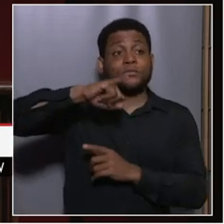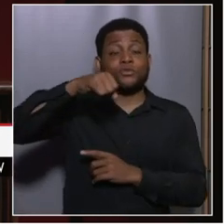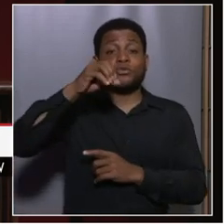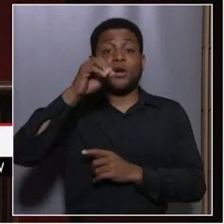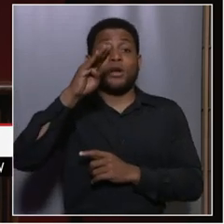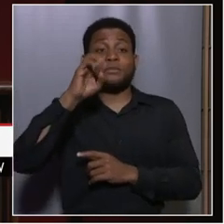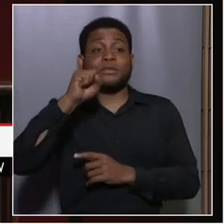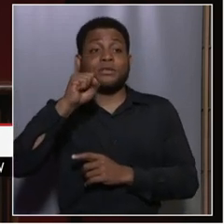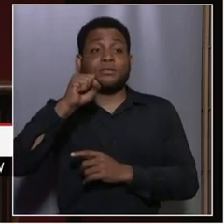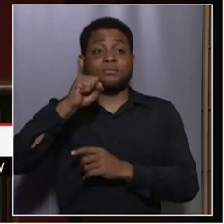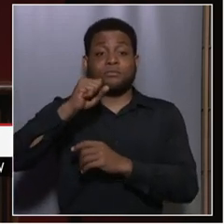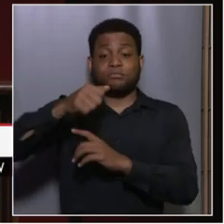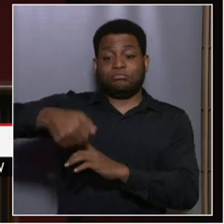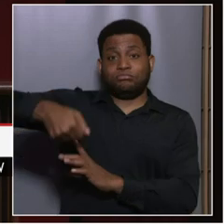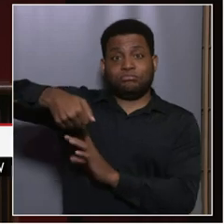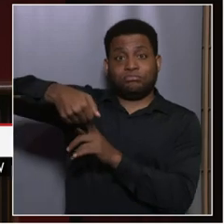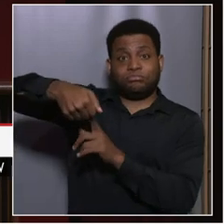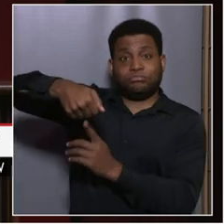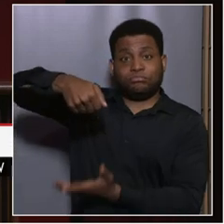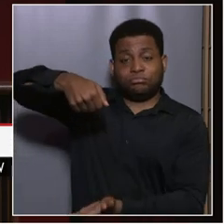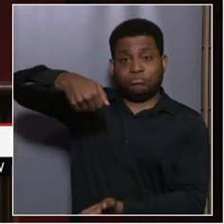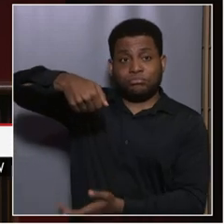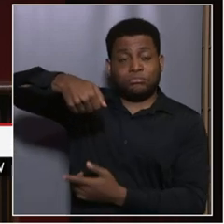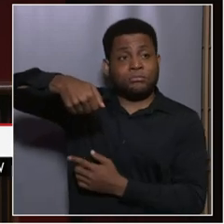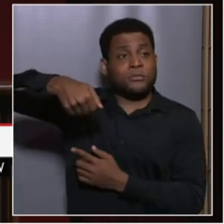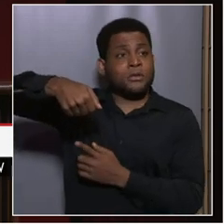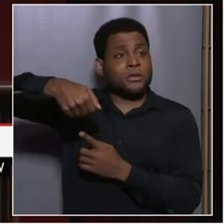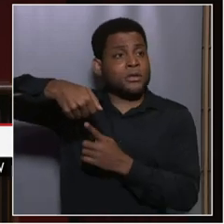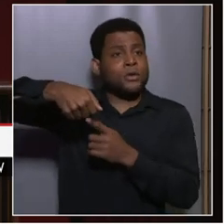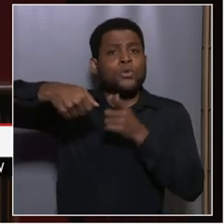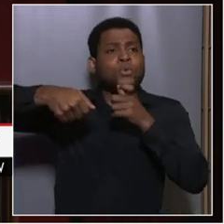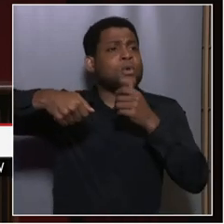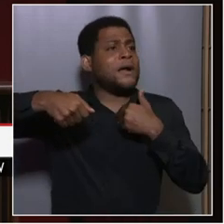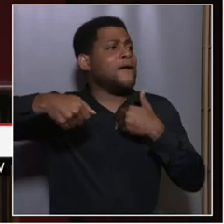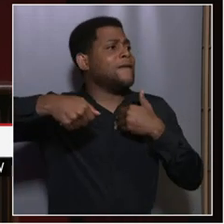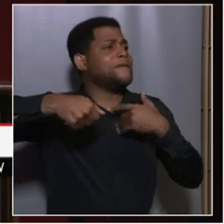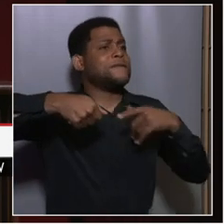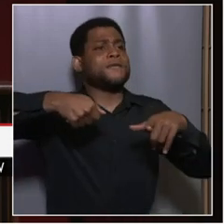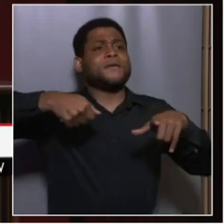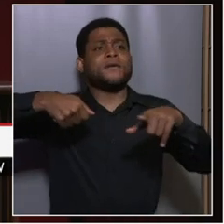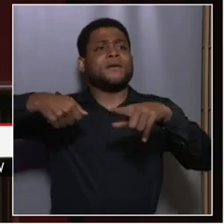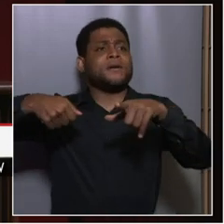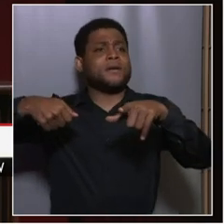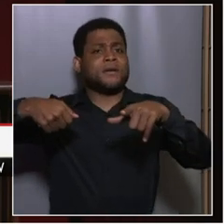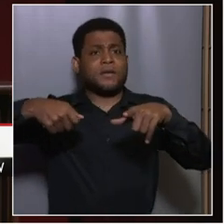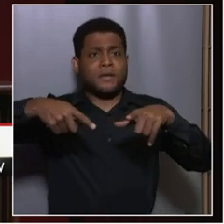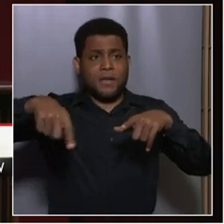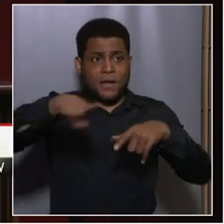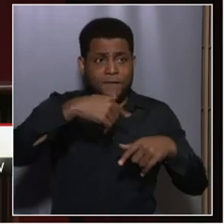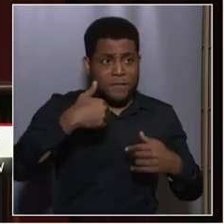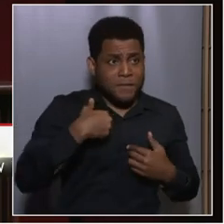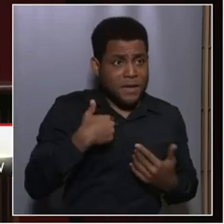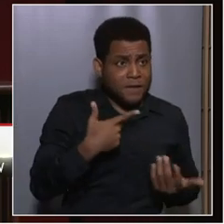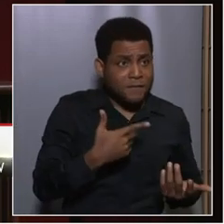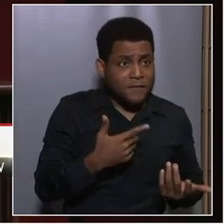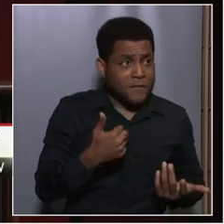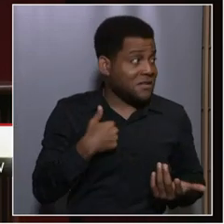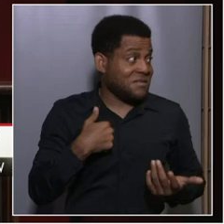You do? Who has a bag of jobs? Because I'm mayor and I don't have a bag of jobs.